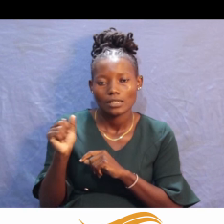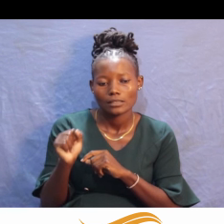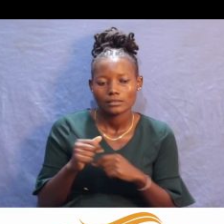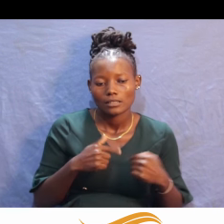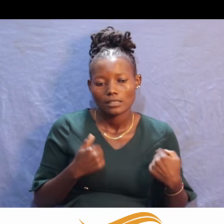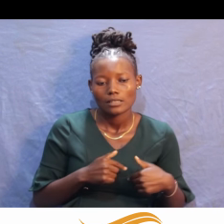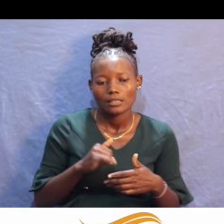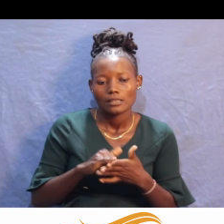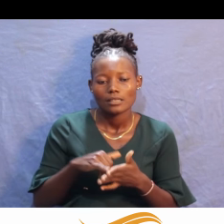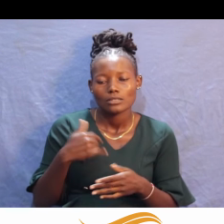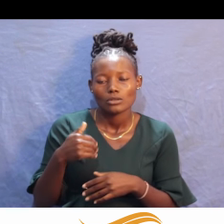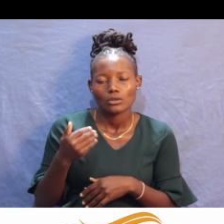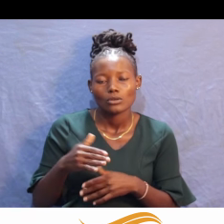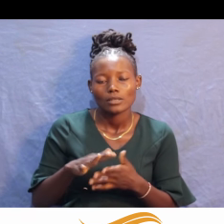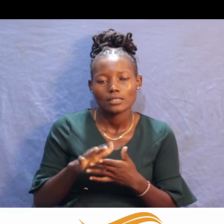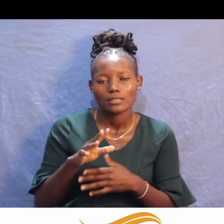very common question.